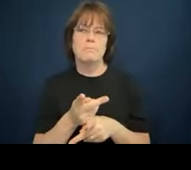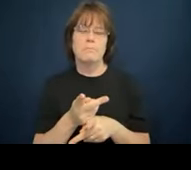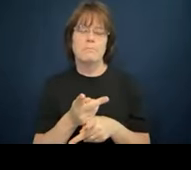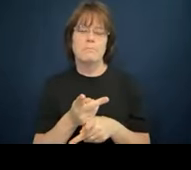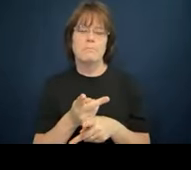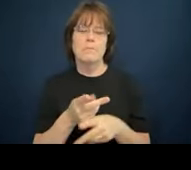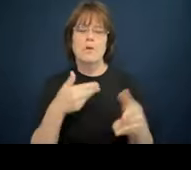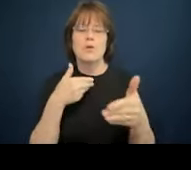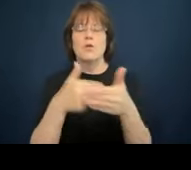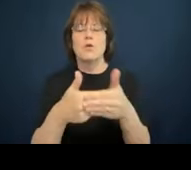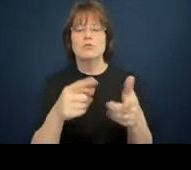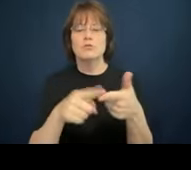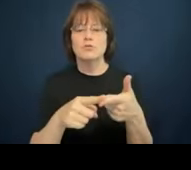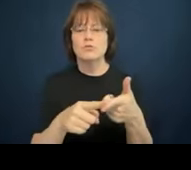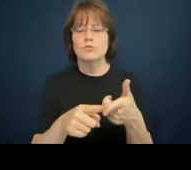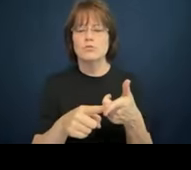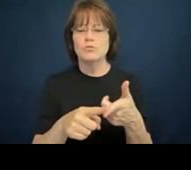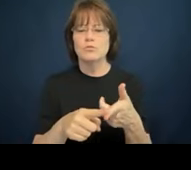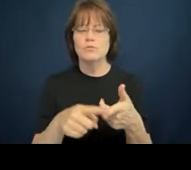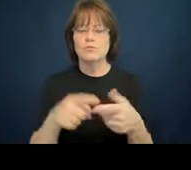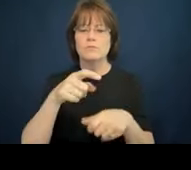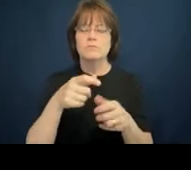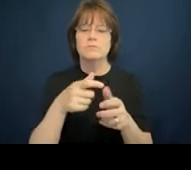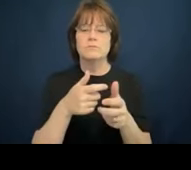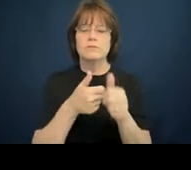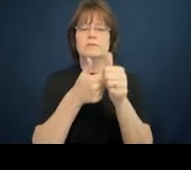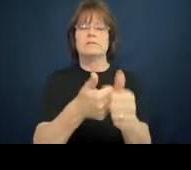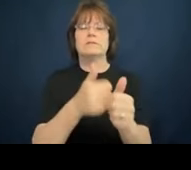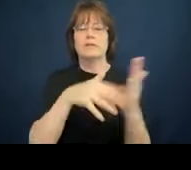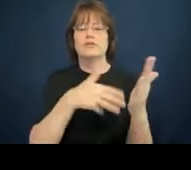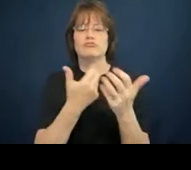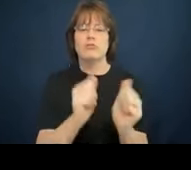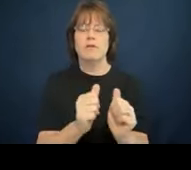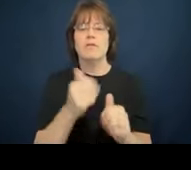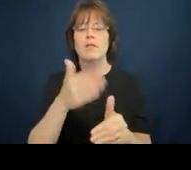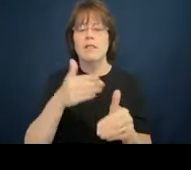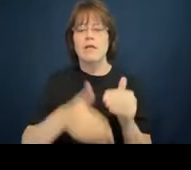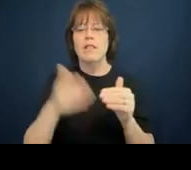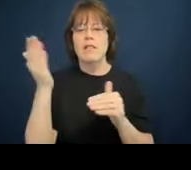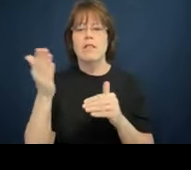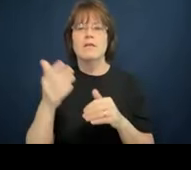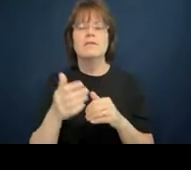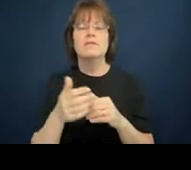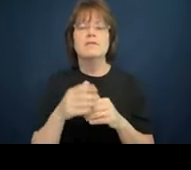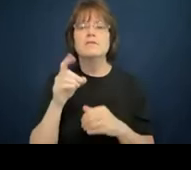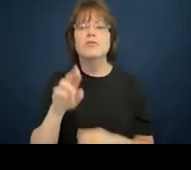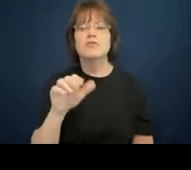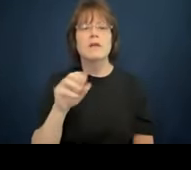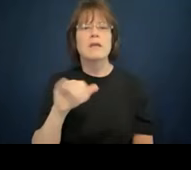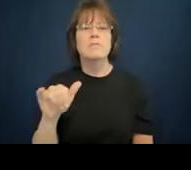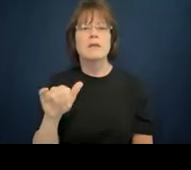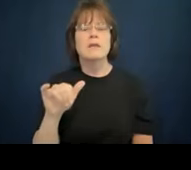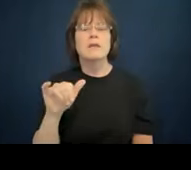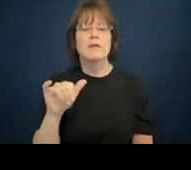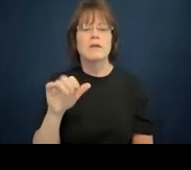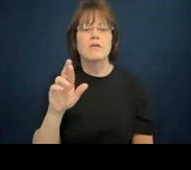fairly close to what we still have left of our schedule. The last of the oral presentations today is going to be by Dr. Amy Wolf at